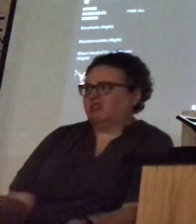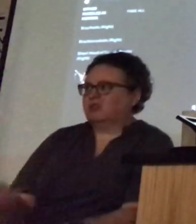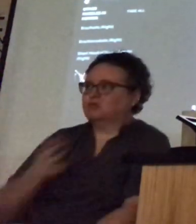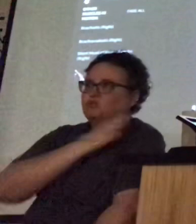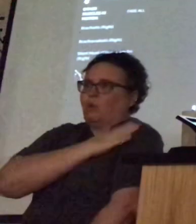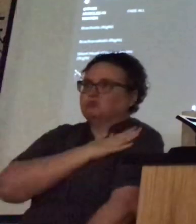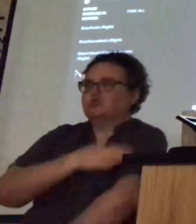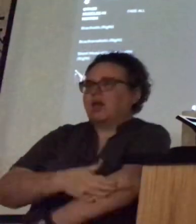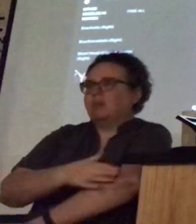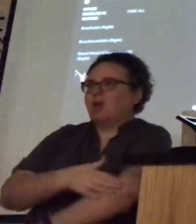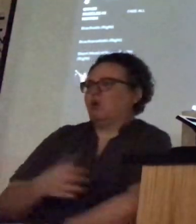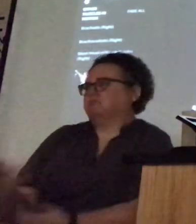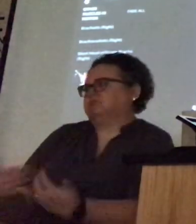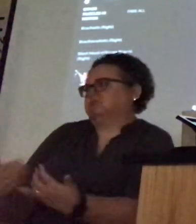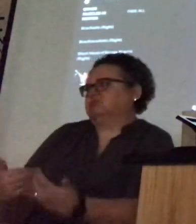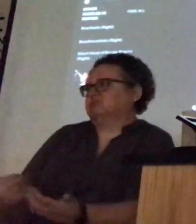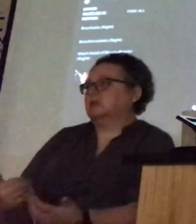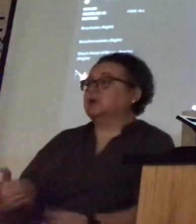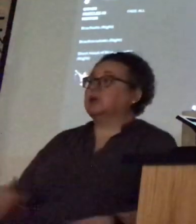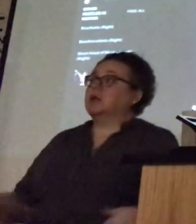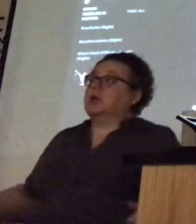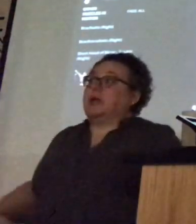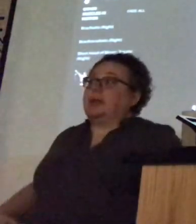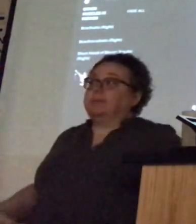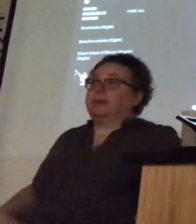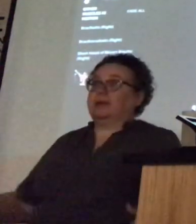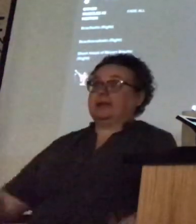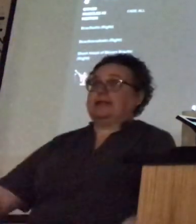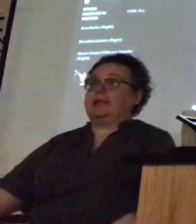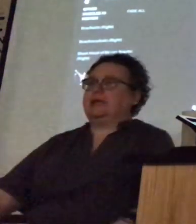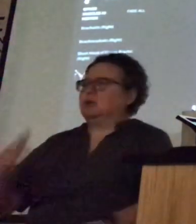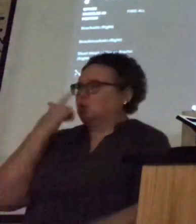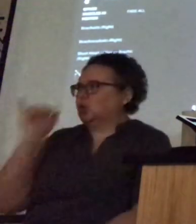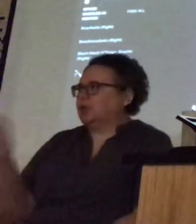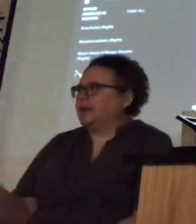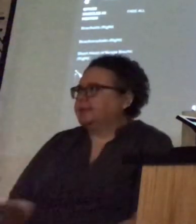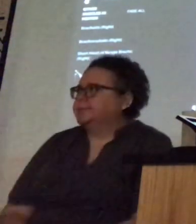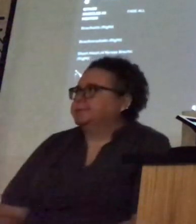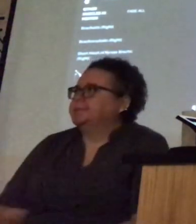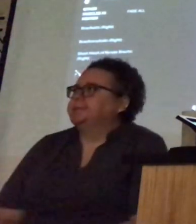and elbow. Okay. What about hip and knee?